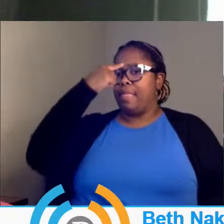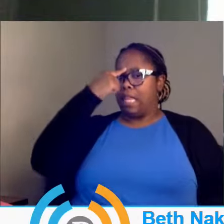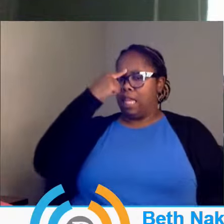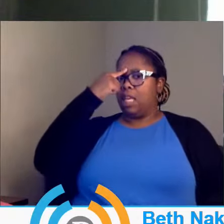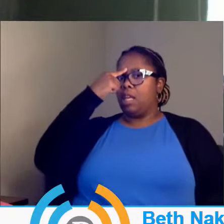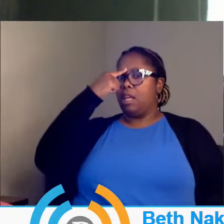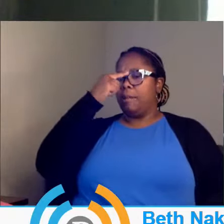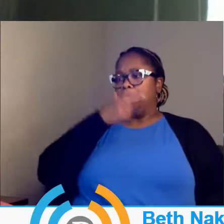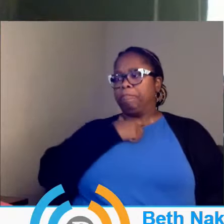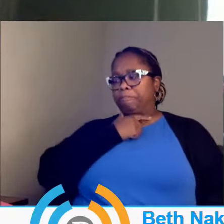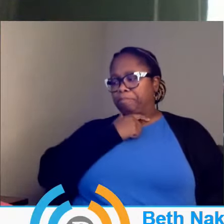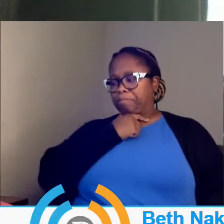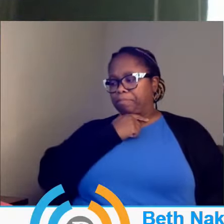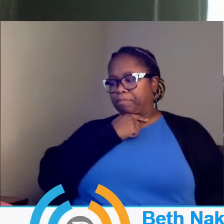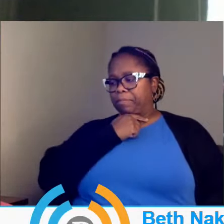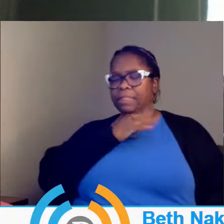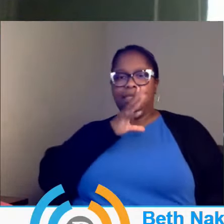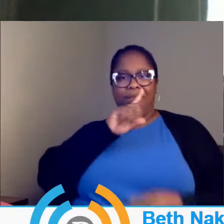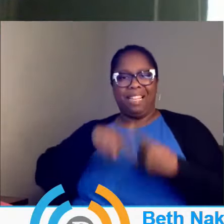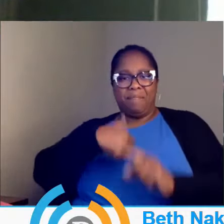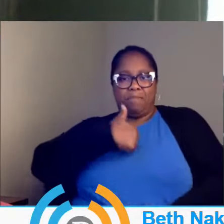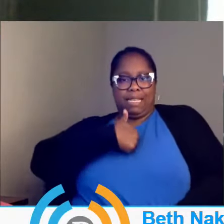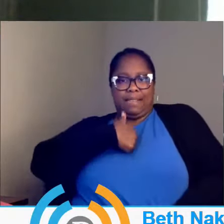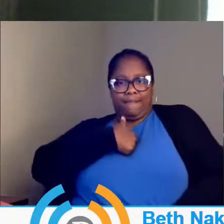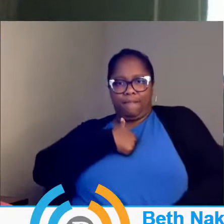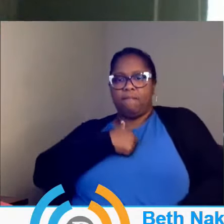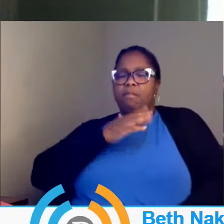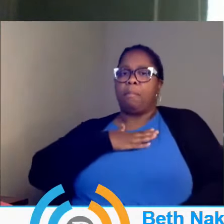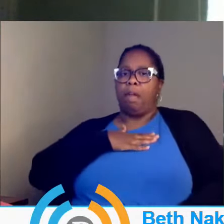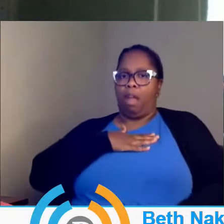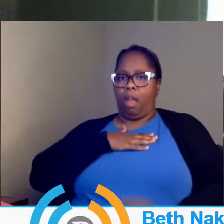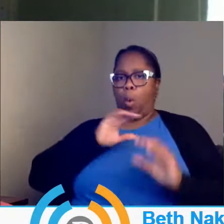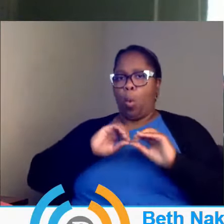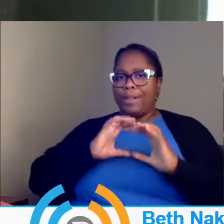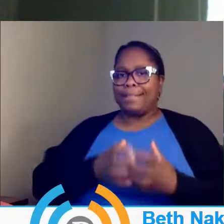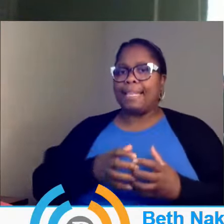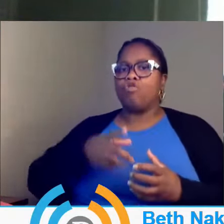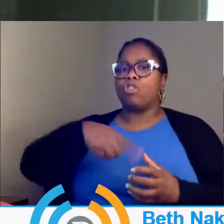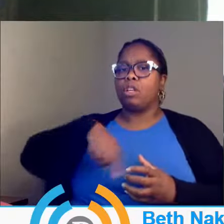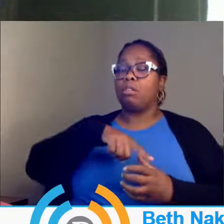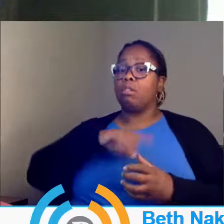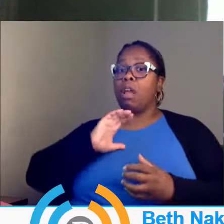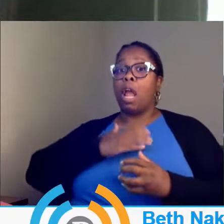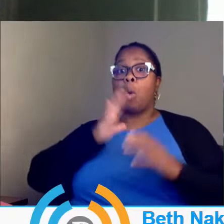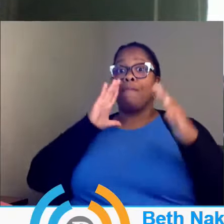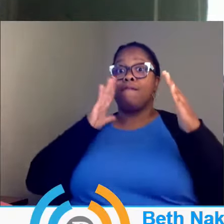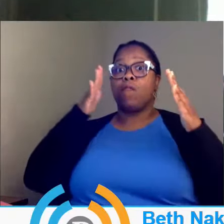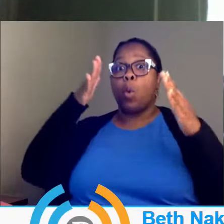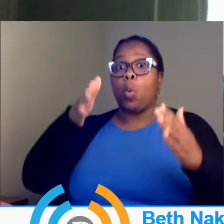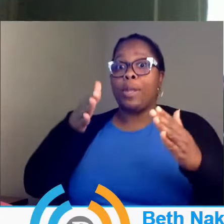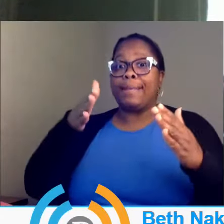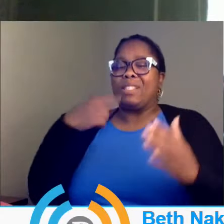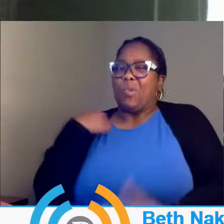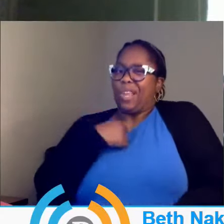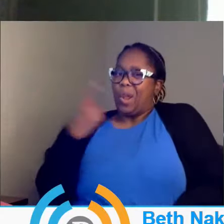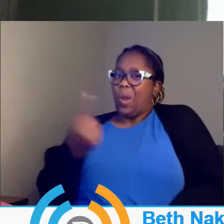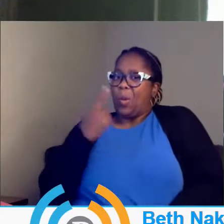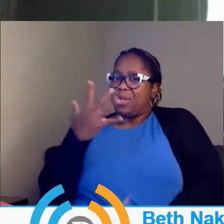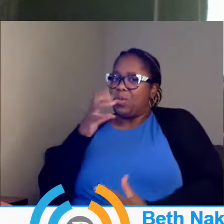speaking for myself and just organizationally, the focus, as we have always tried to keep it, is